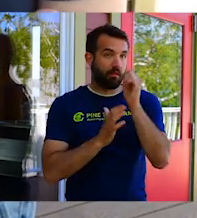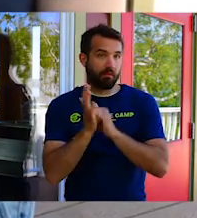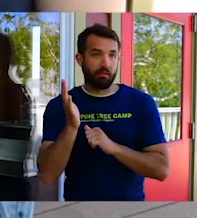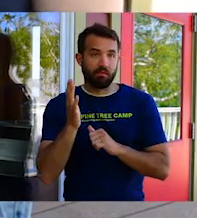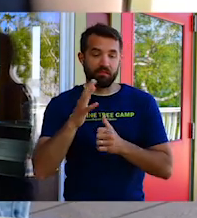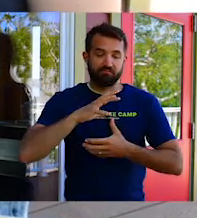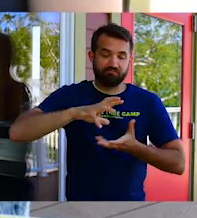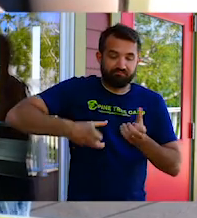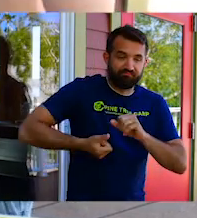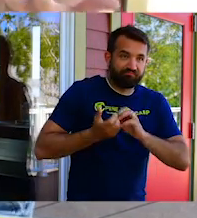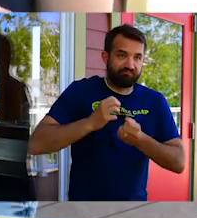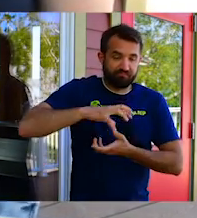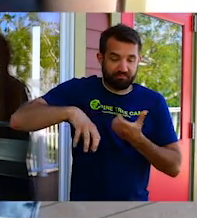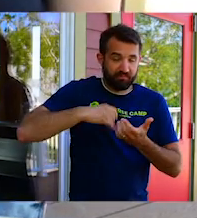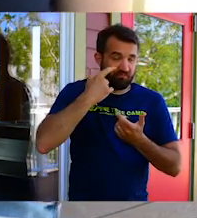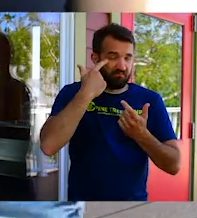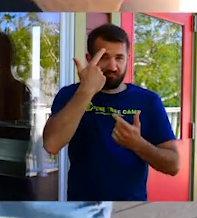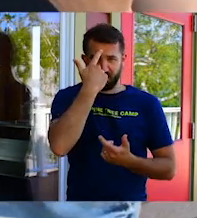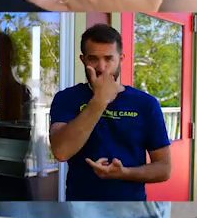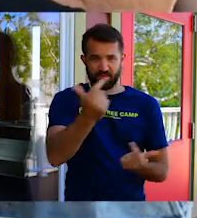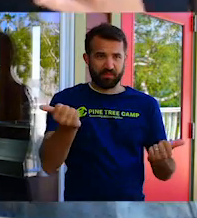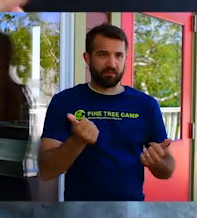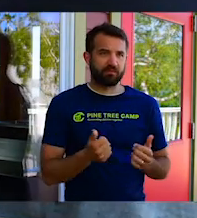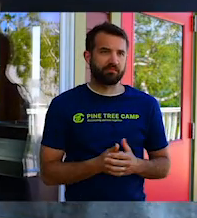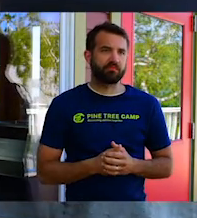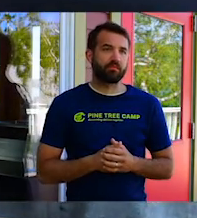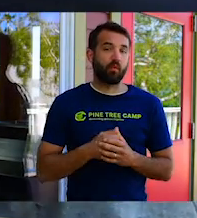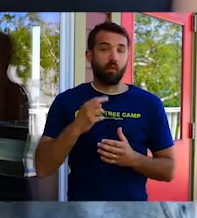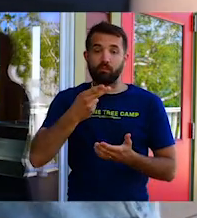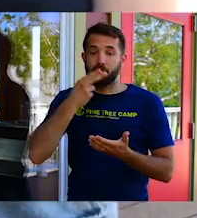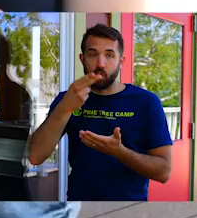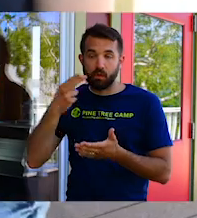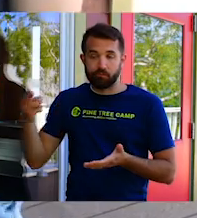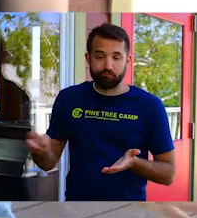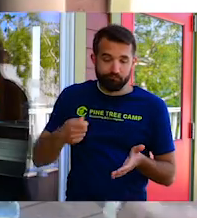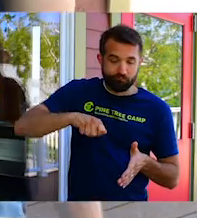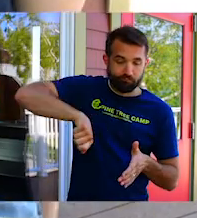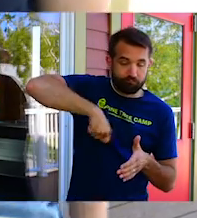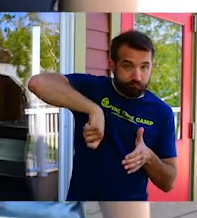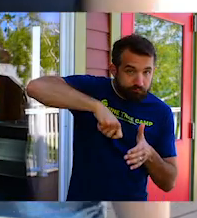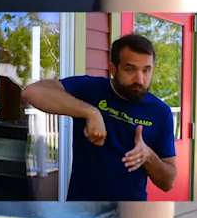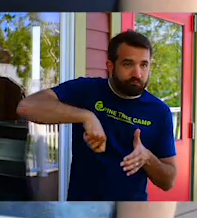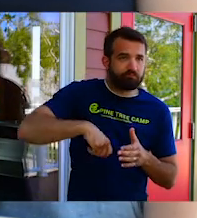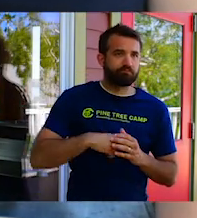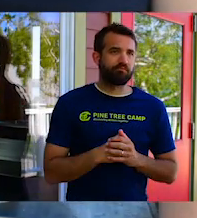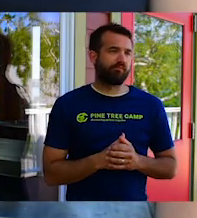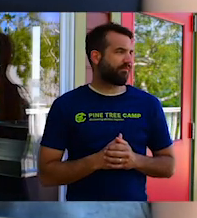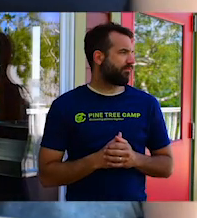to get her hands dirty. You could Gloves also on? use a mixing spoon. Up to you.